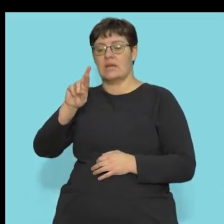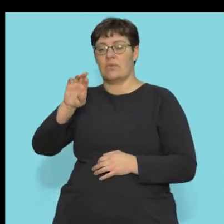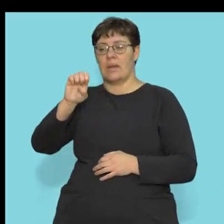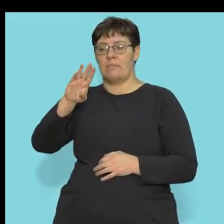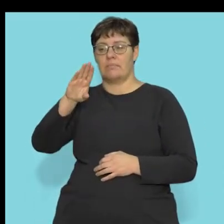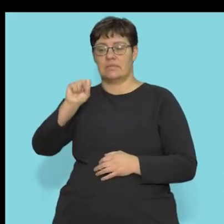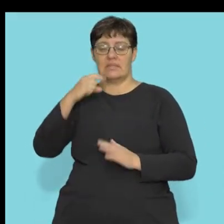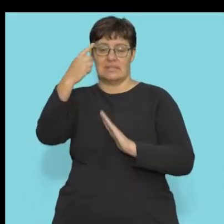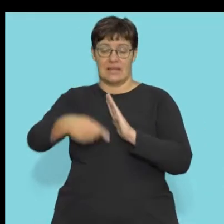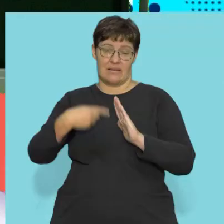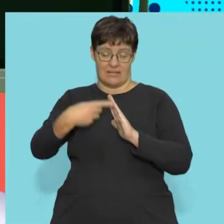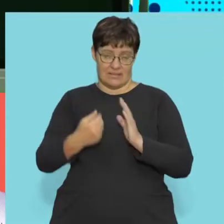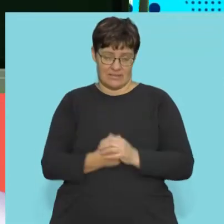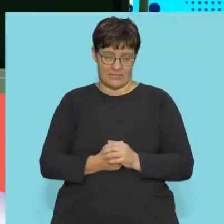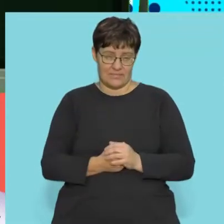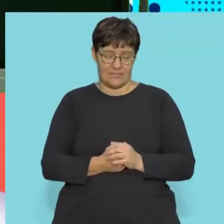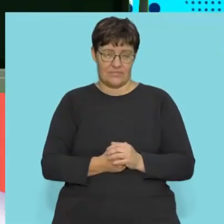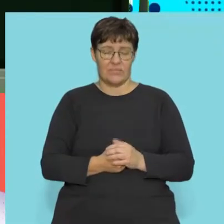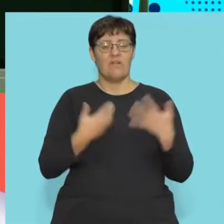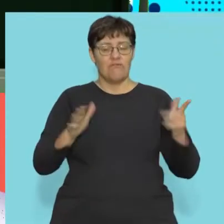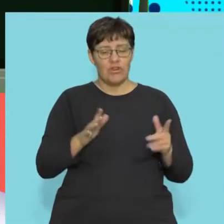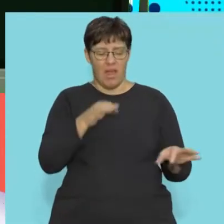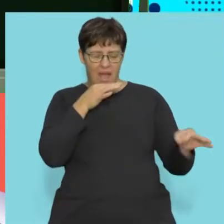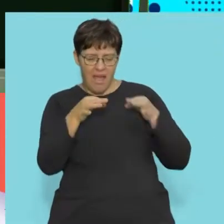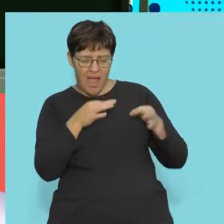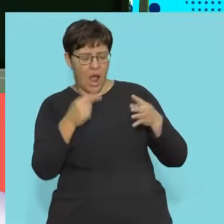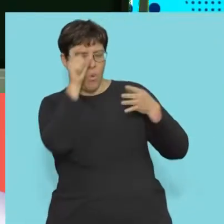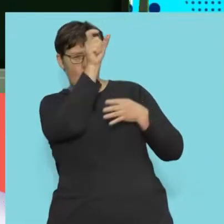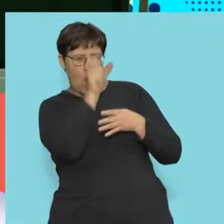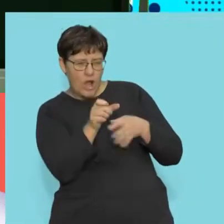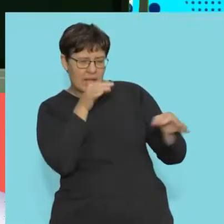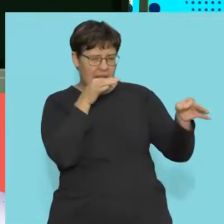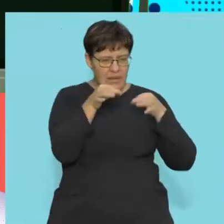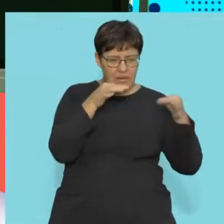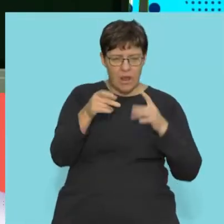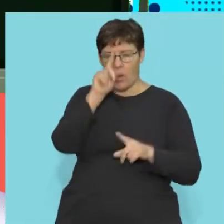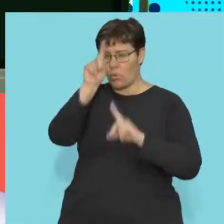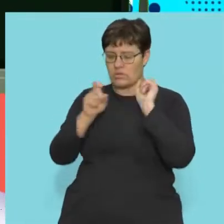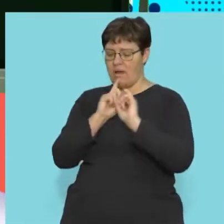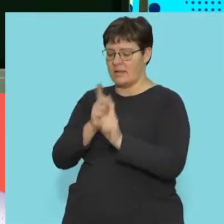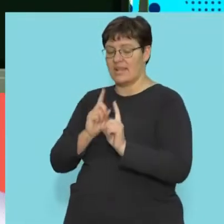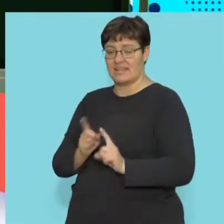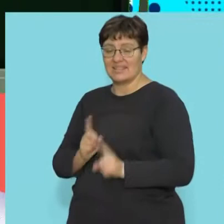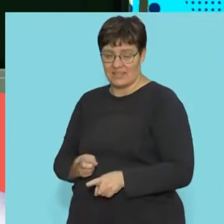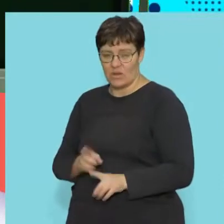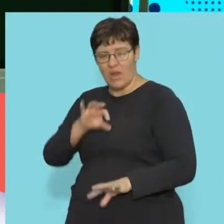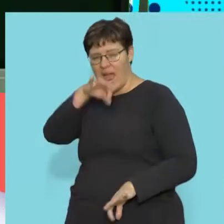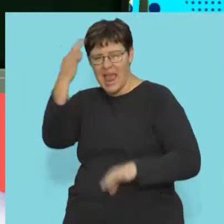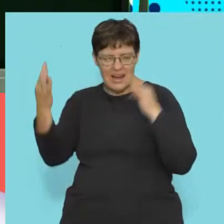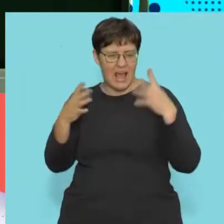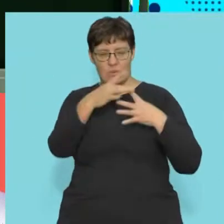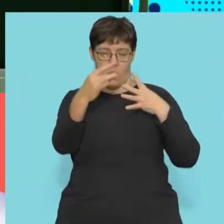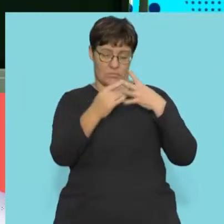cycle. So guys, we've spent some time unpacking some of the terms by using some questions that required us to analyze